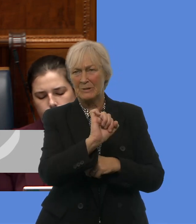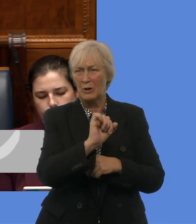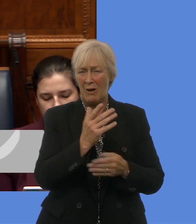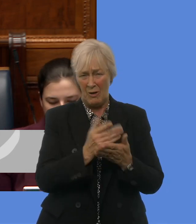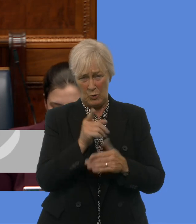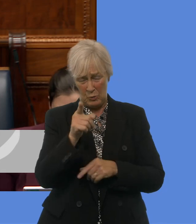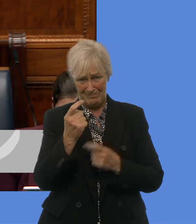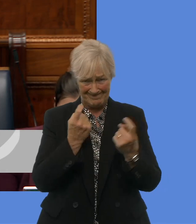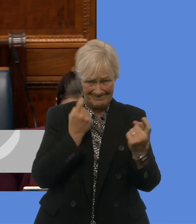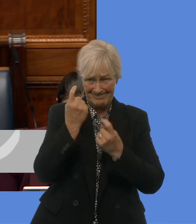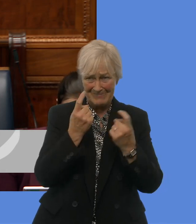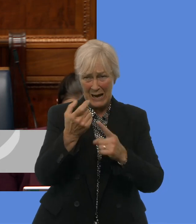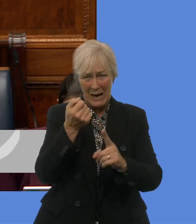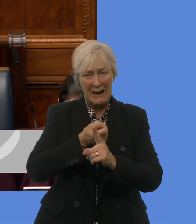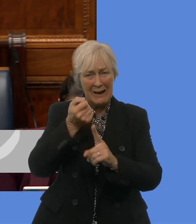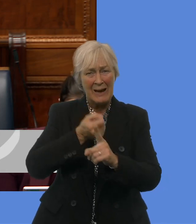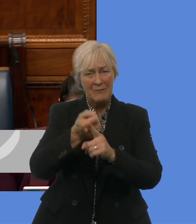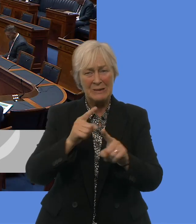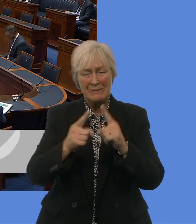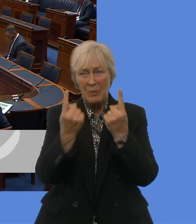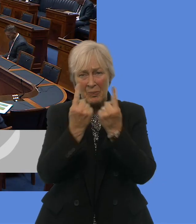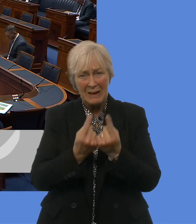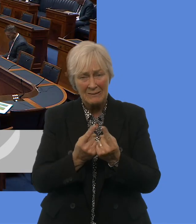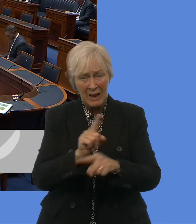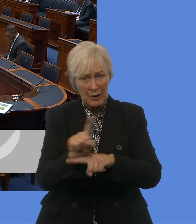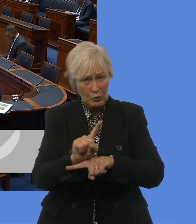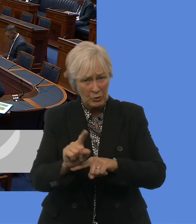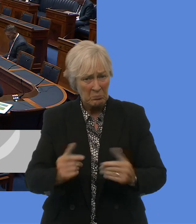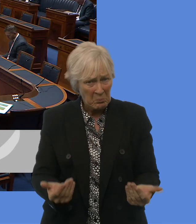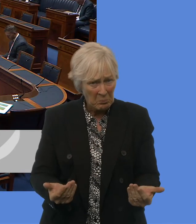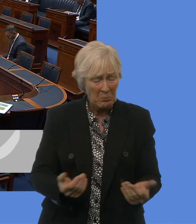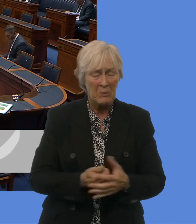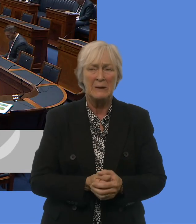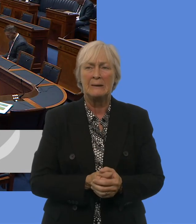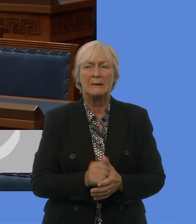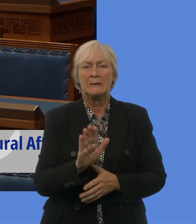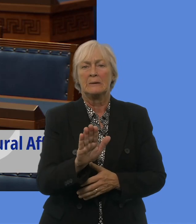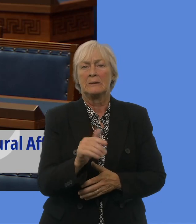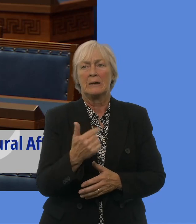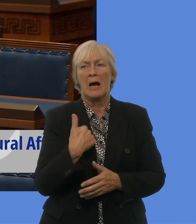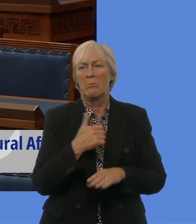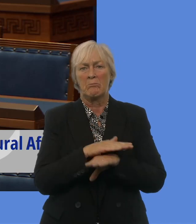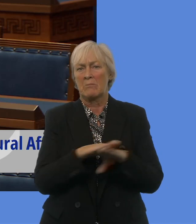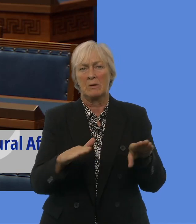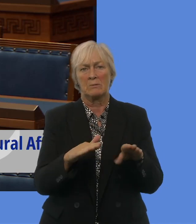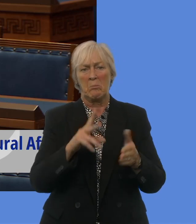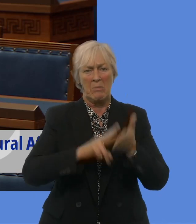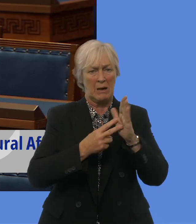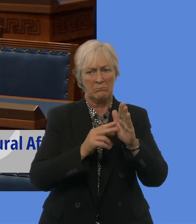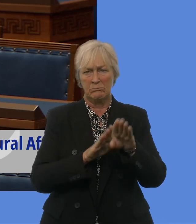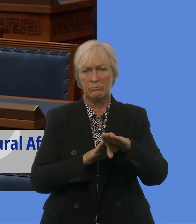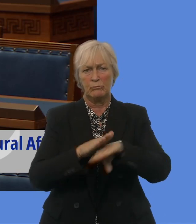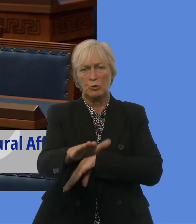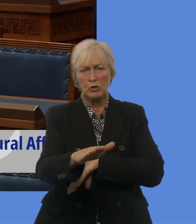you might stand accused of kicking the can down the road? So I'm not kicking any cans down the road. What I'm doing